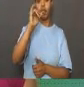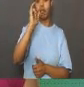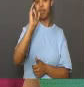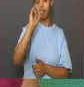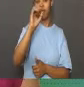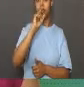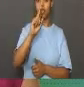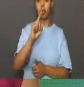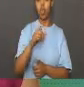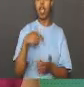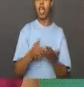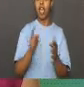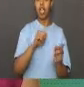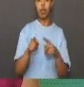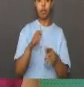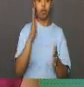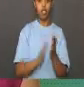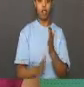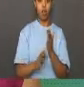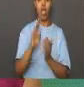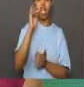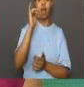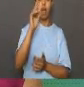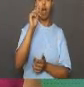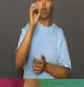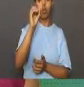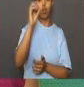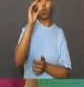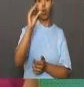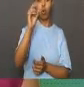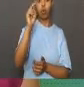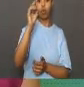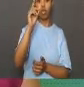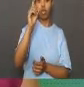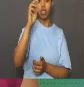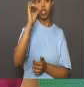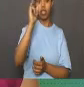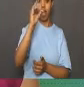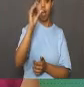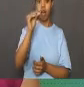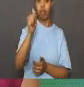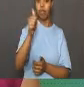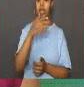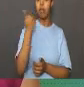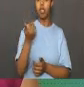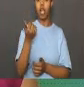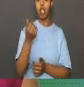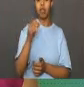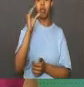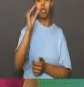cell rather than the mitochondria because the glucose